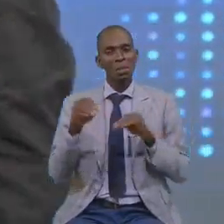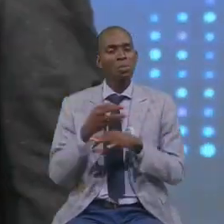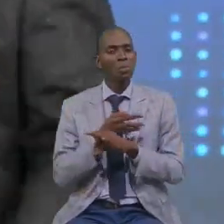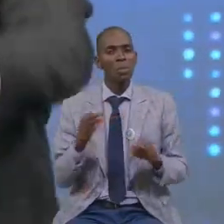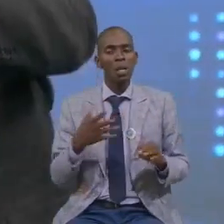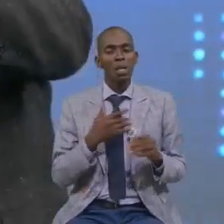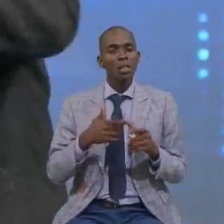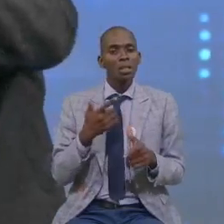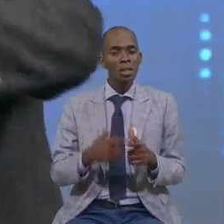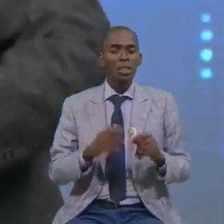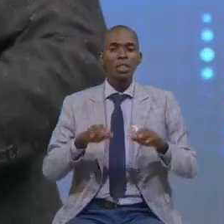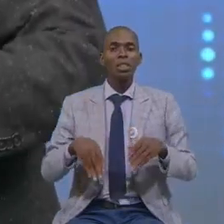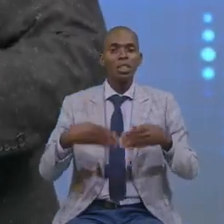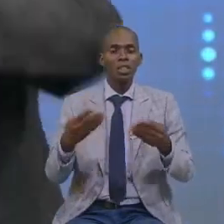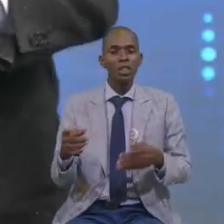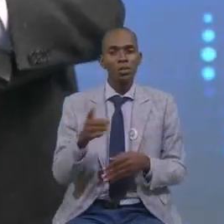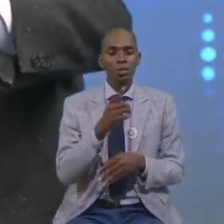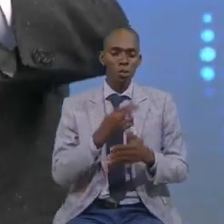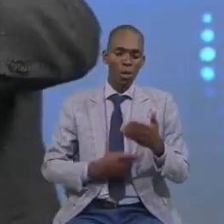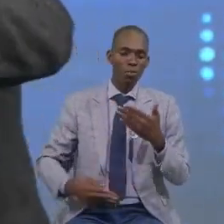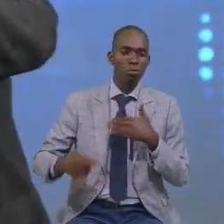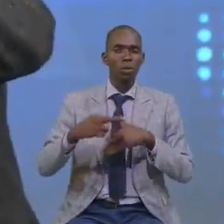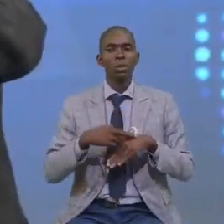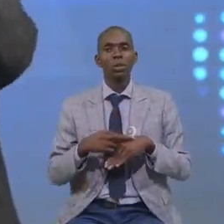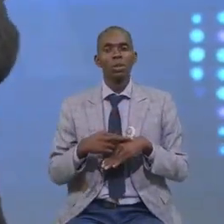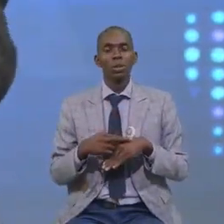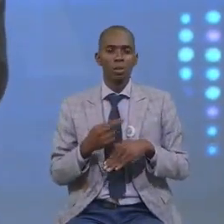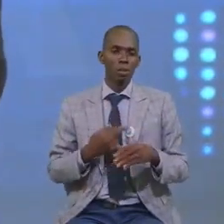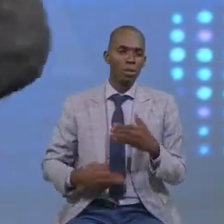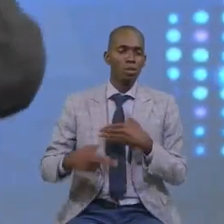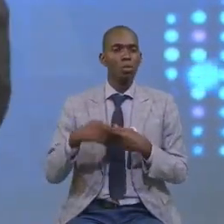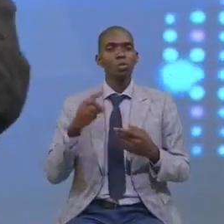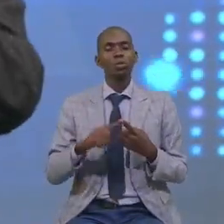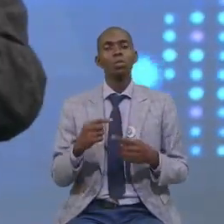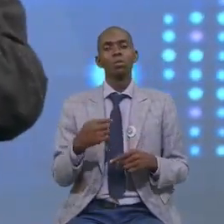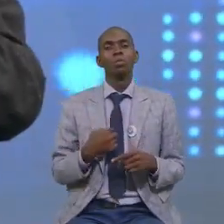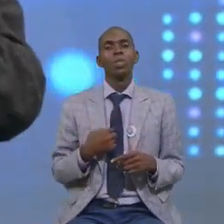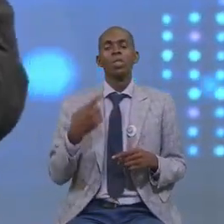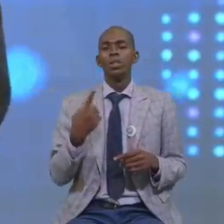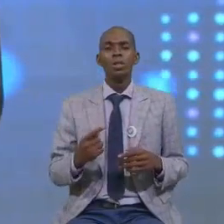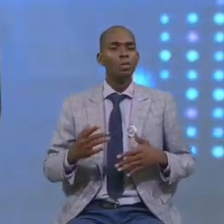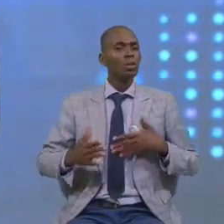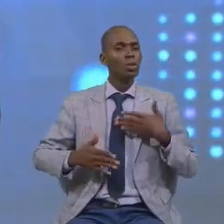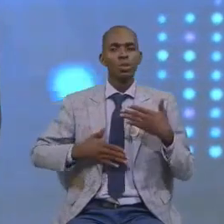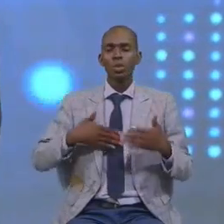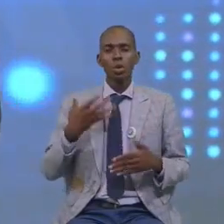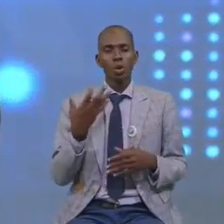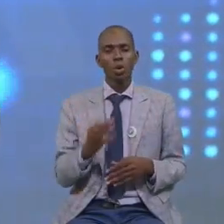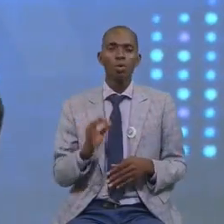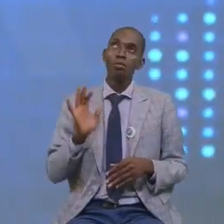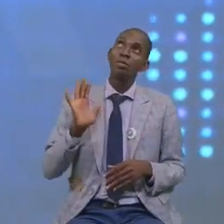he gives you restoration. Restore unto me the joy of